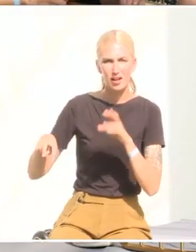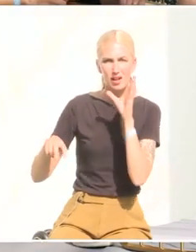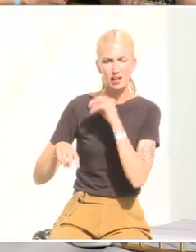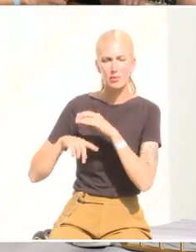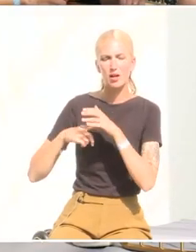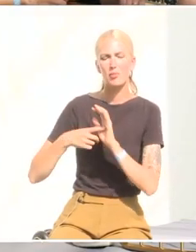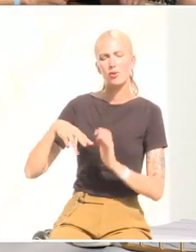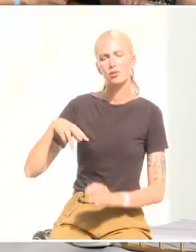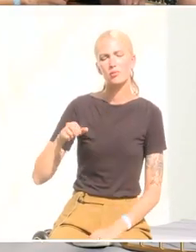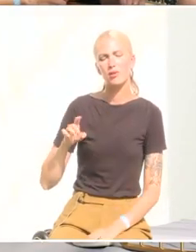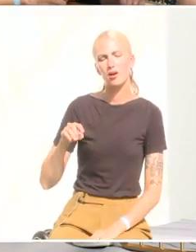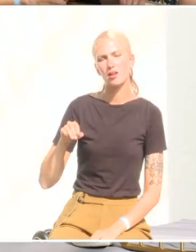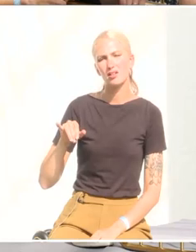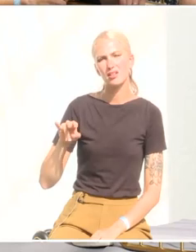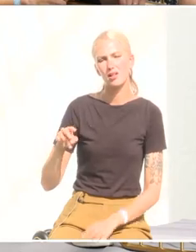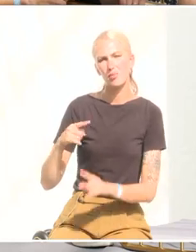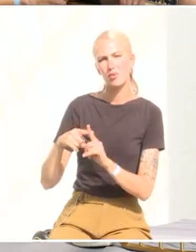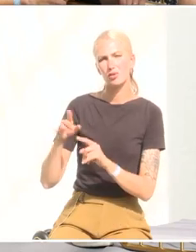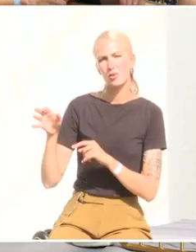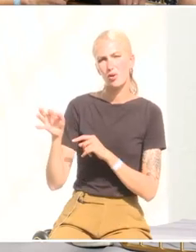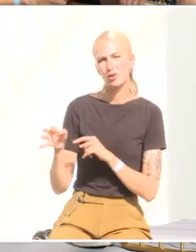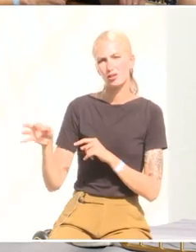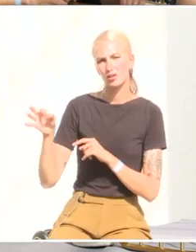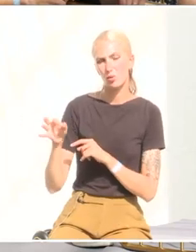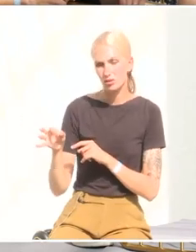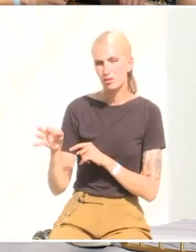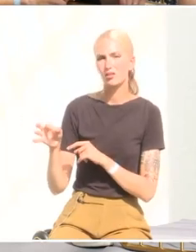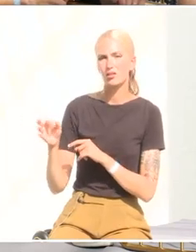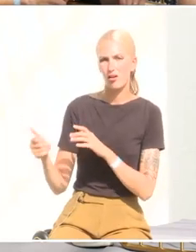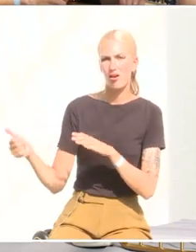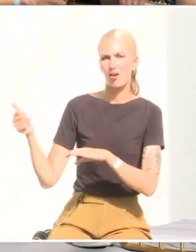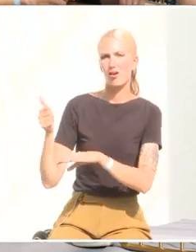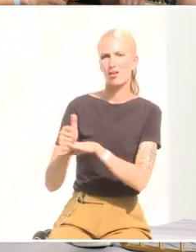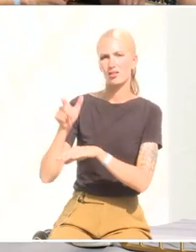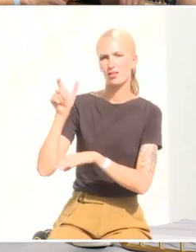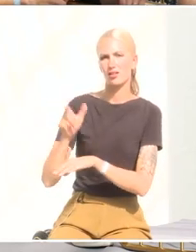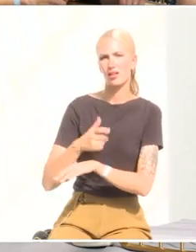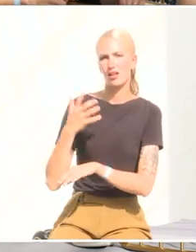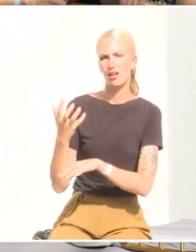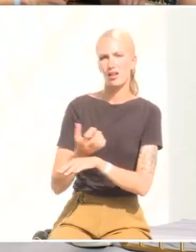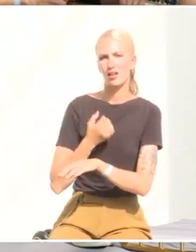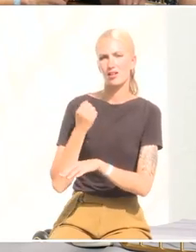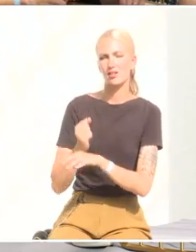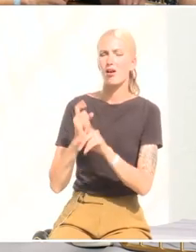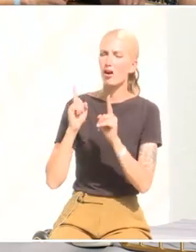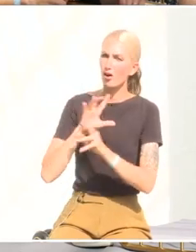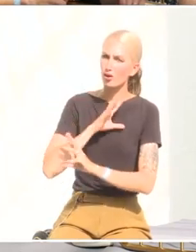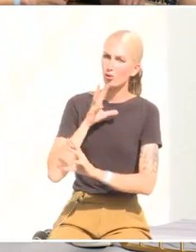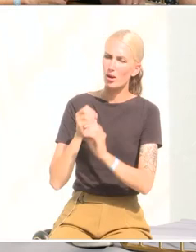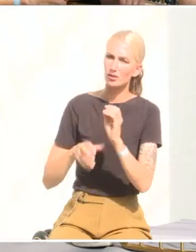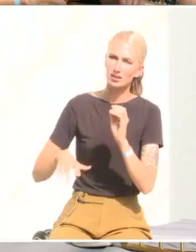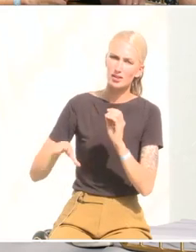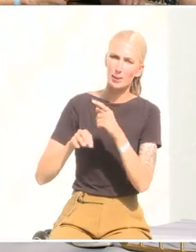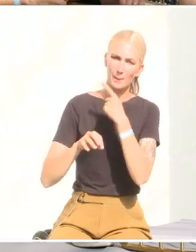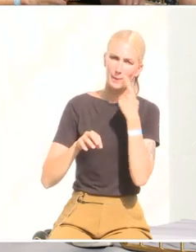his organization, a replacement was found. But it means an all male panel.